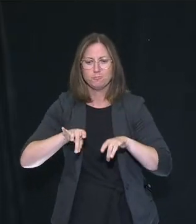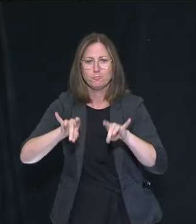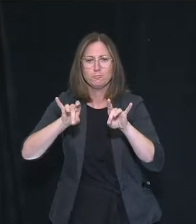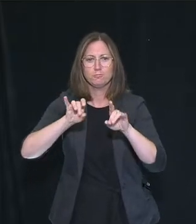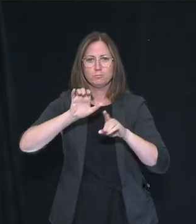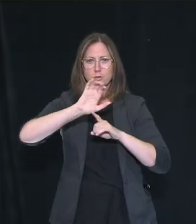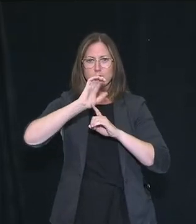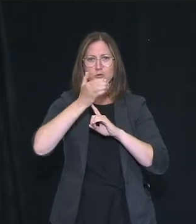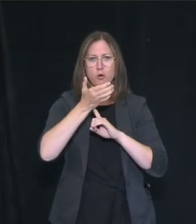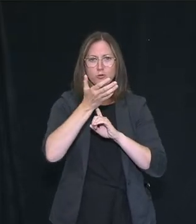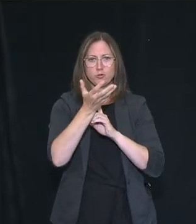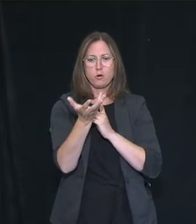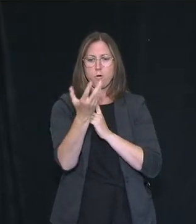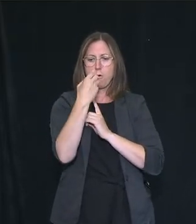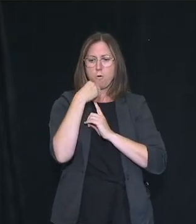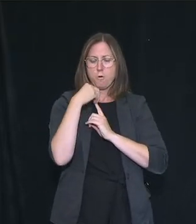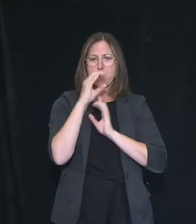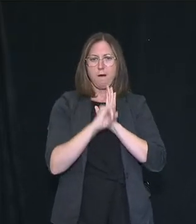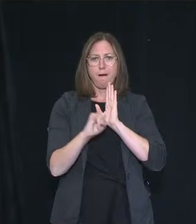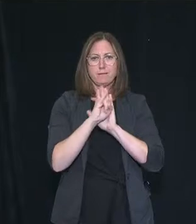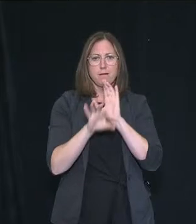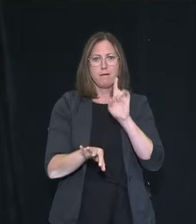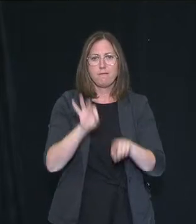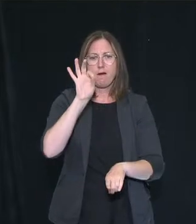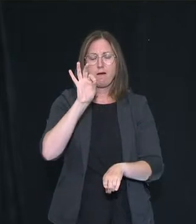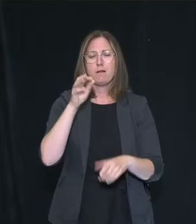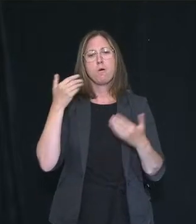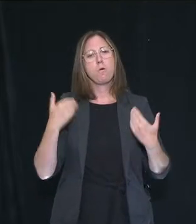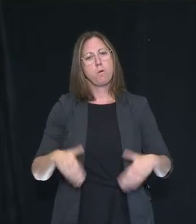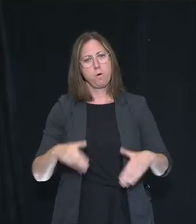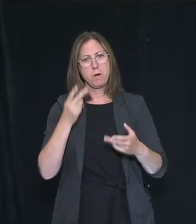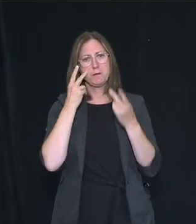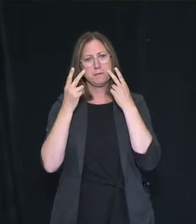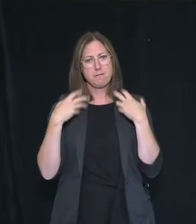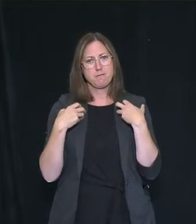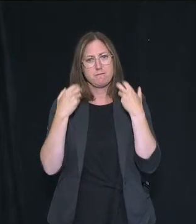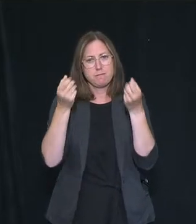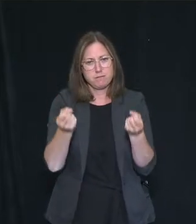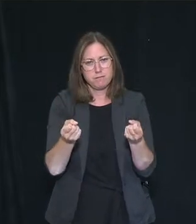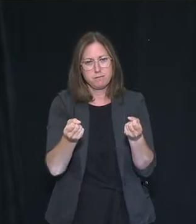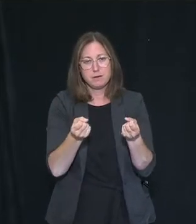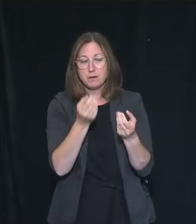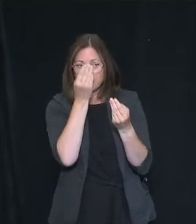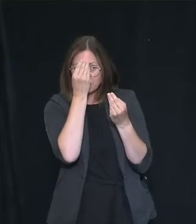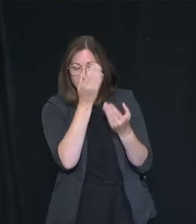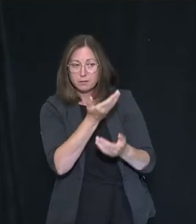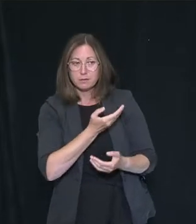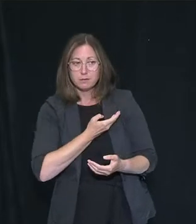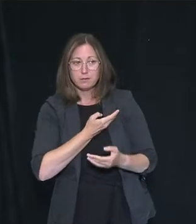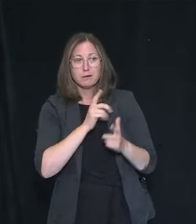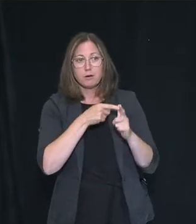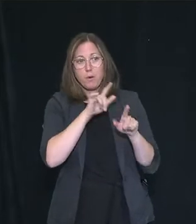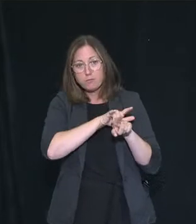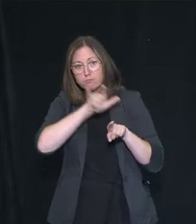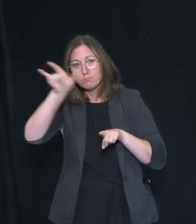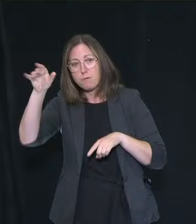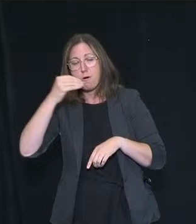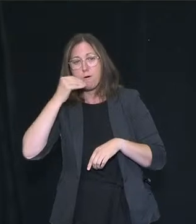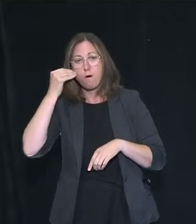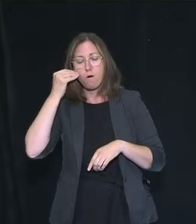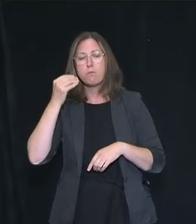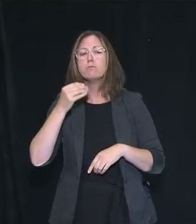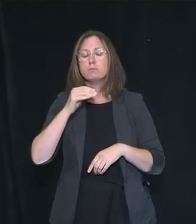and identity. Your Holiness, long after you leave Canada, I know you will